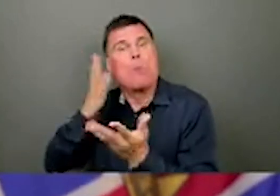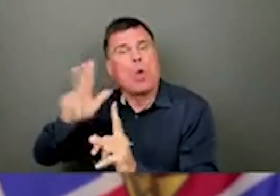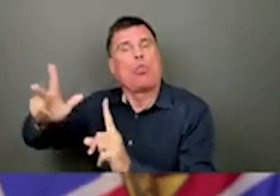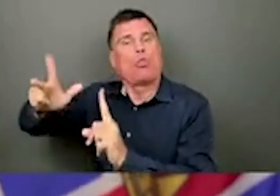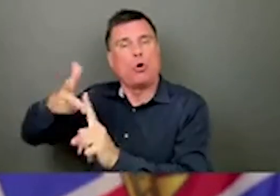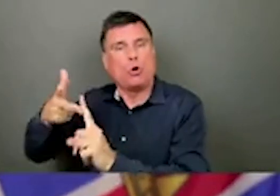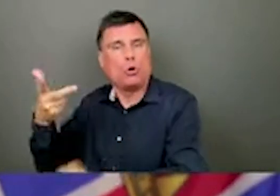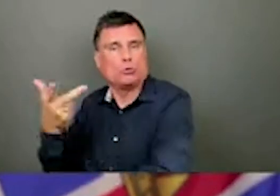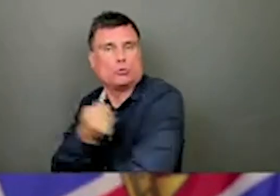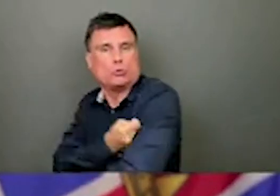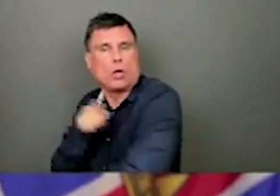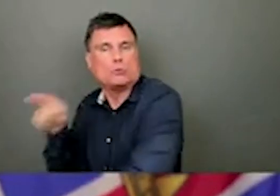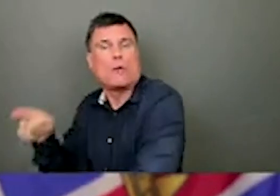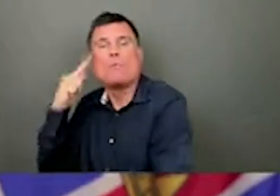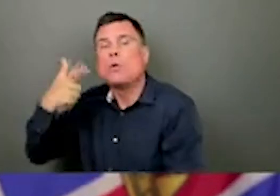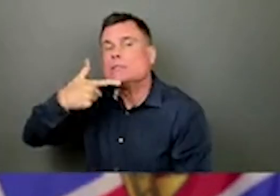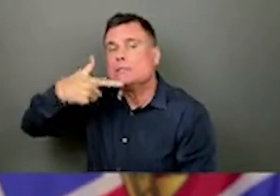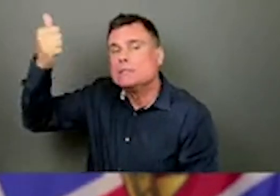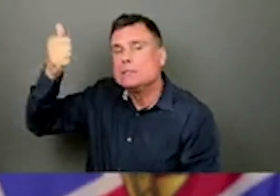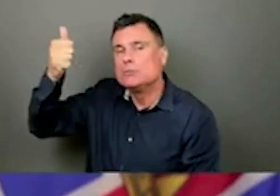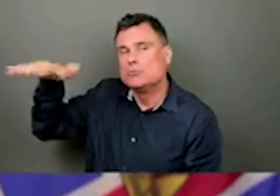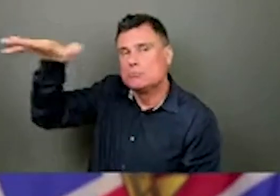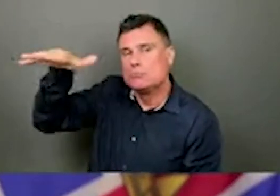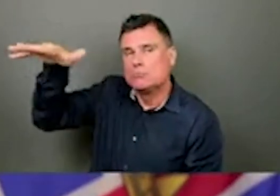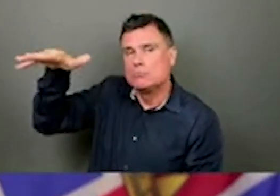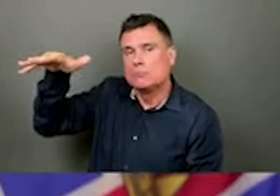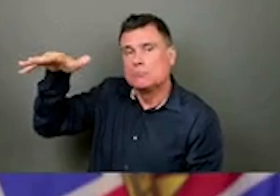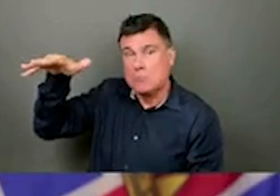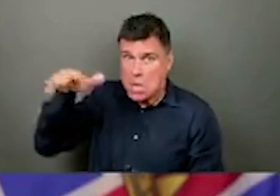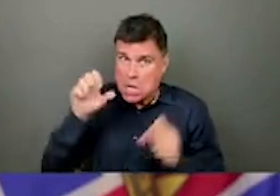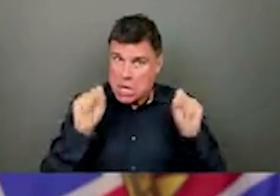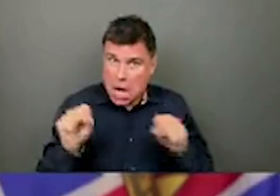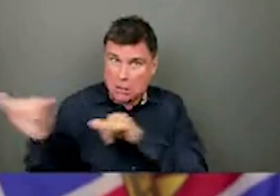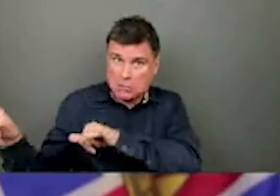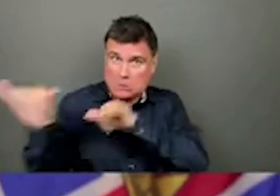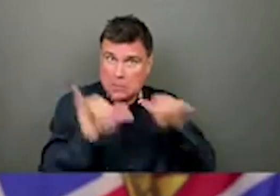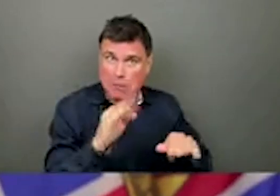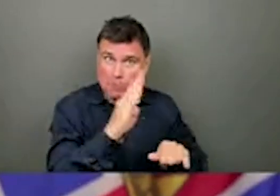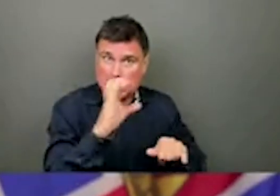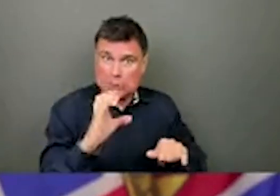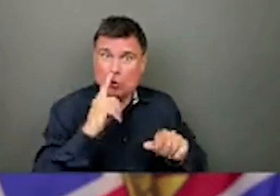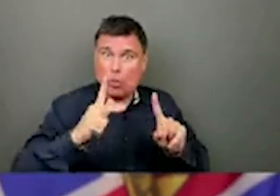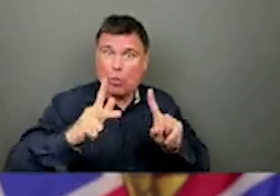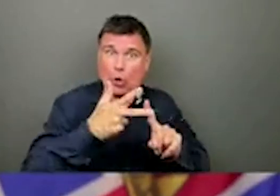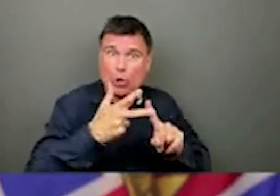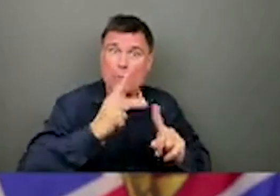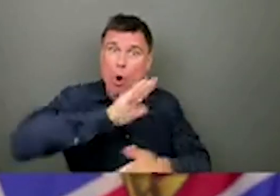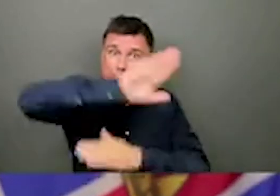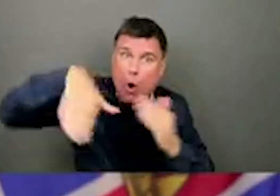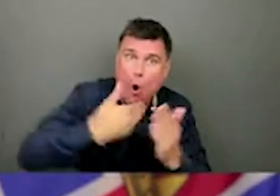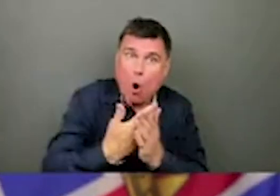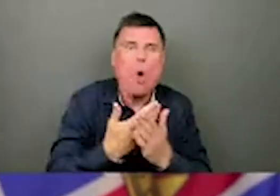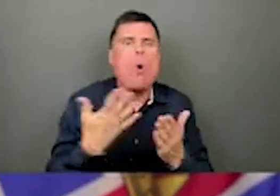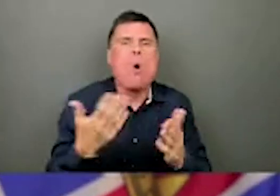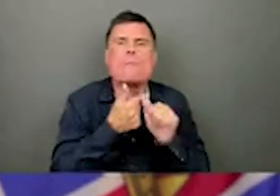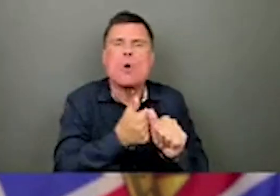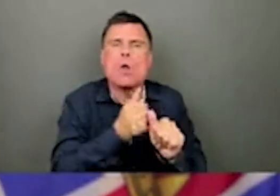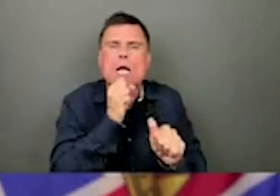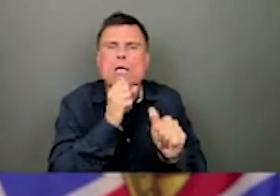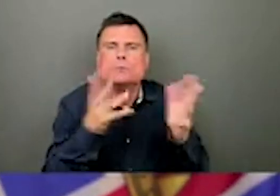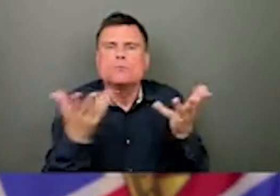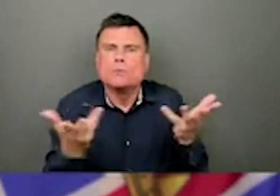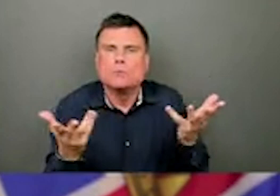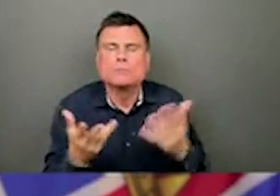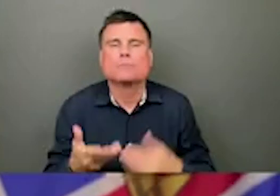so that's something that we've been following the data on for some time. So there's two groups of people that we're focusing on right